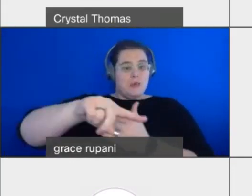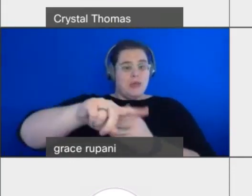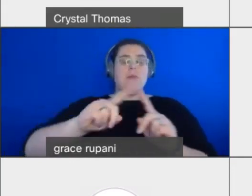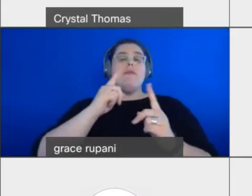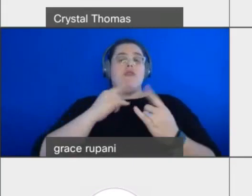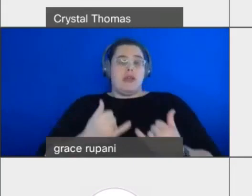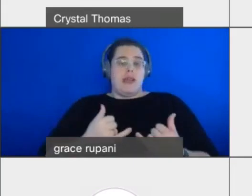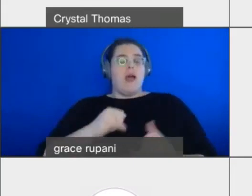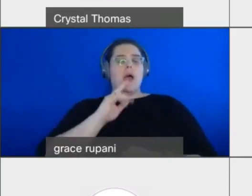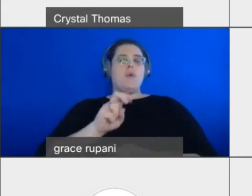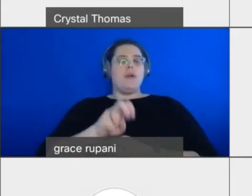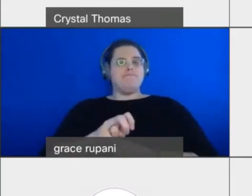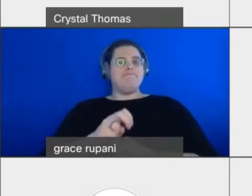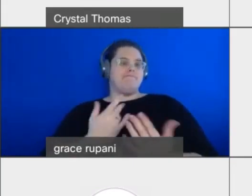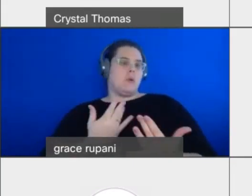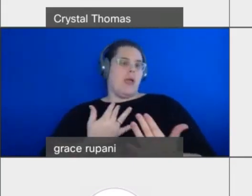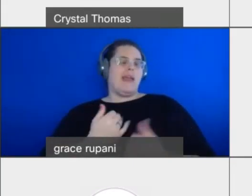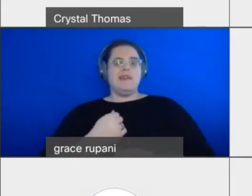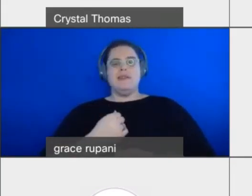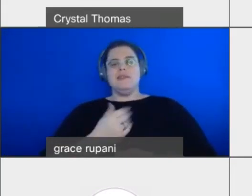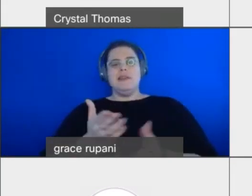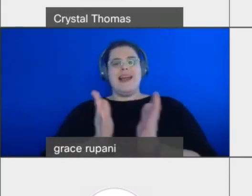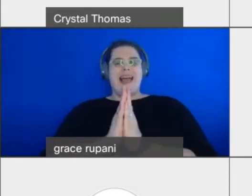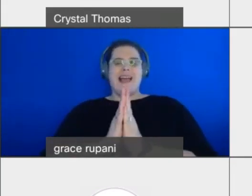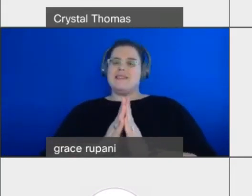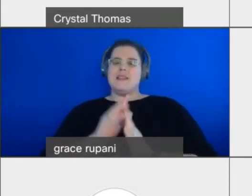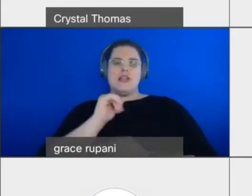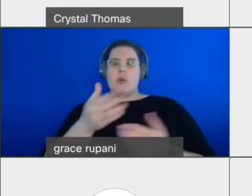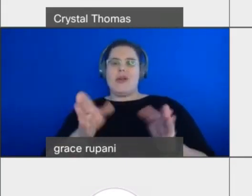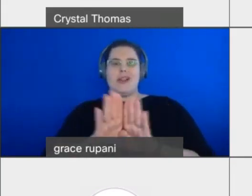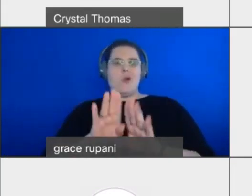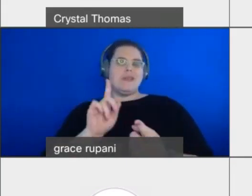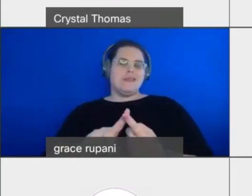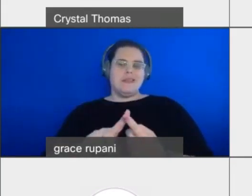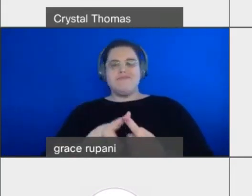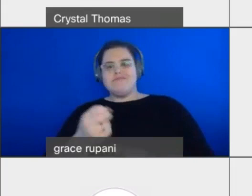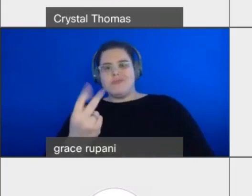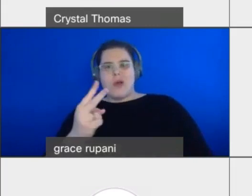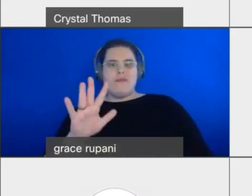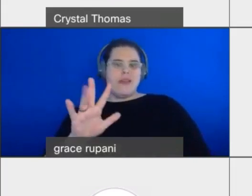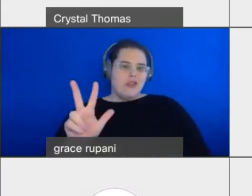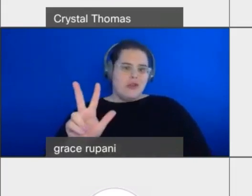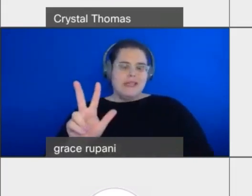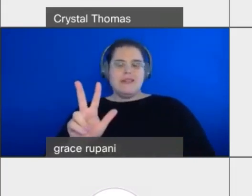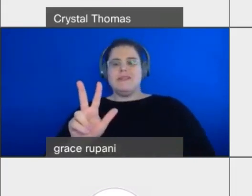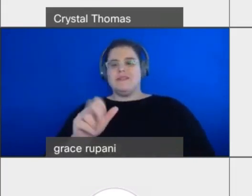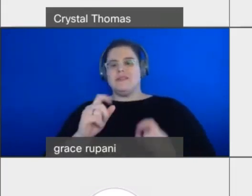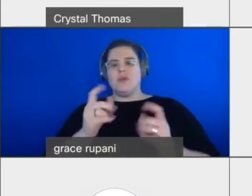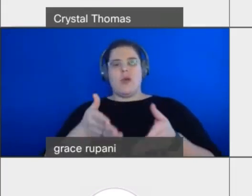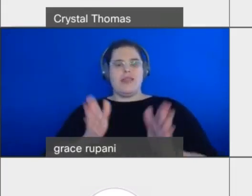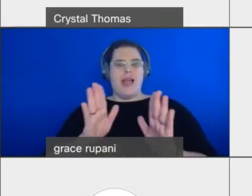I'll ask that we not close this out until 12:53 to give people a couple minutes if there are questions.